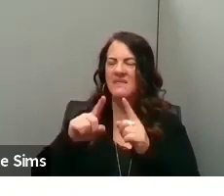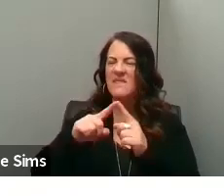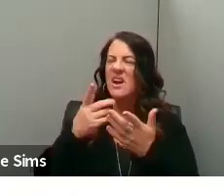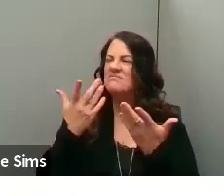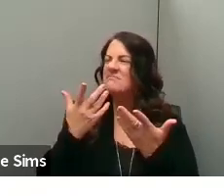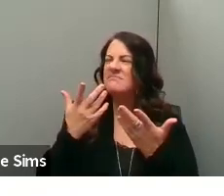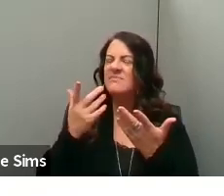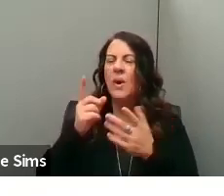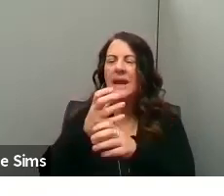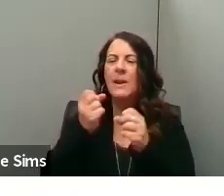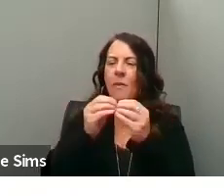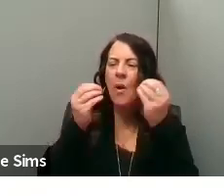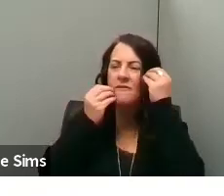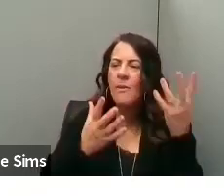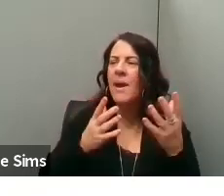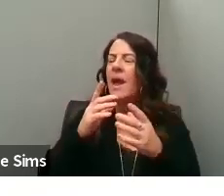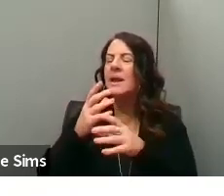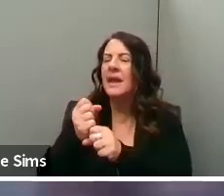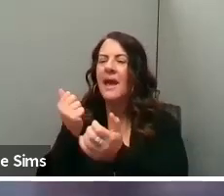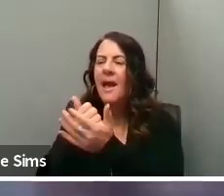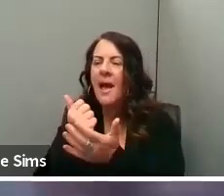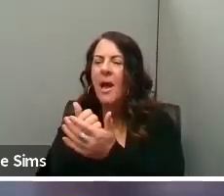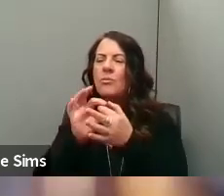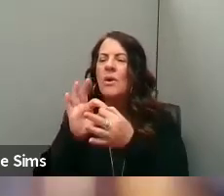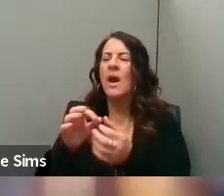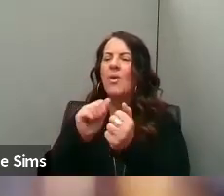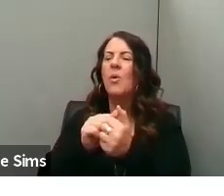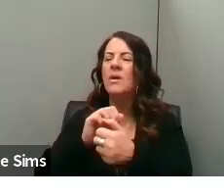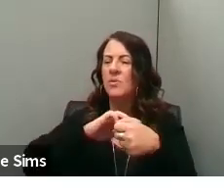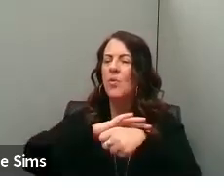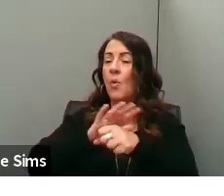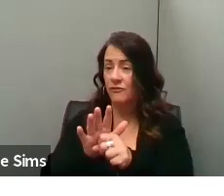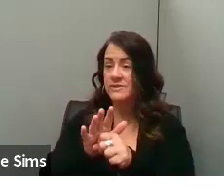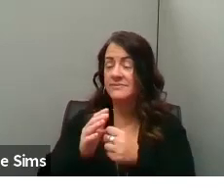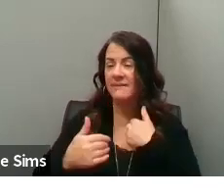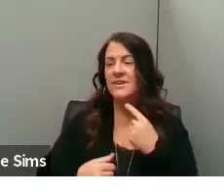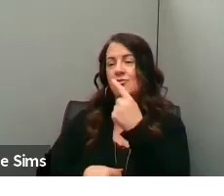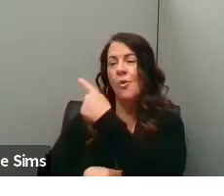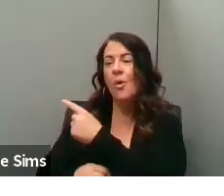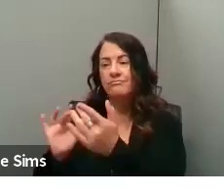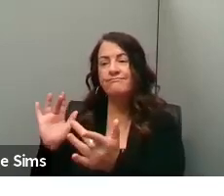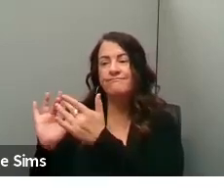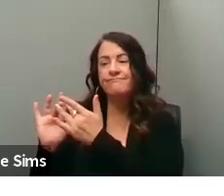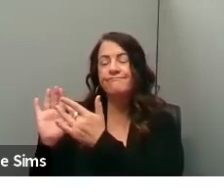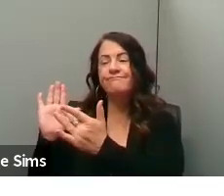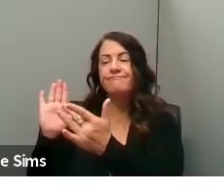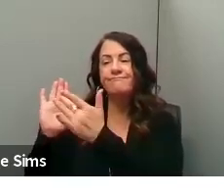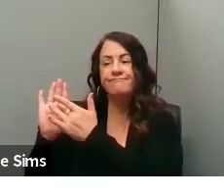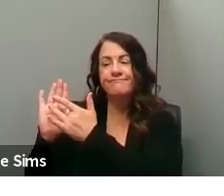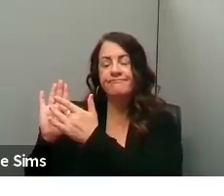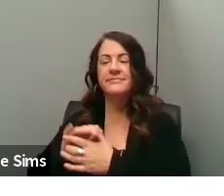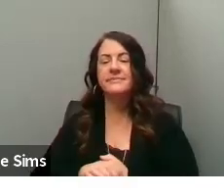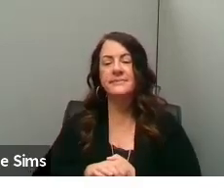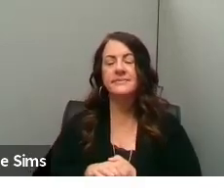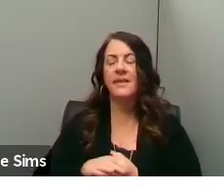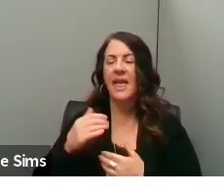resources and information. We also have a link here for self-advocacy publications, some of